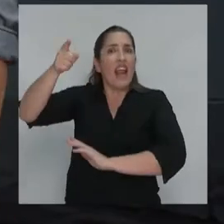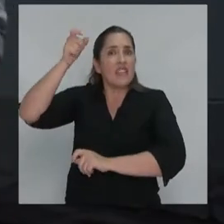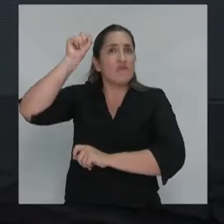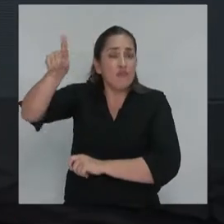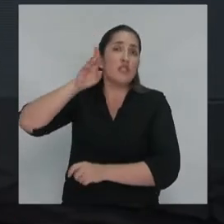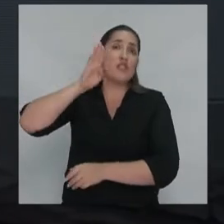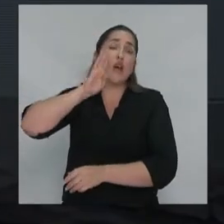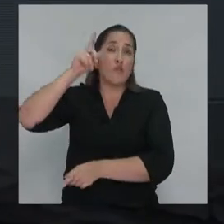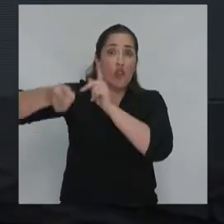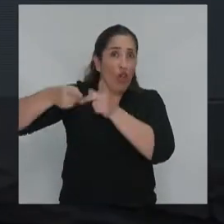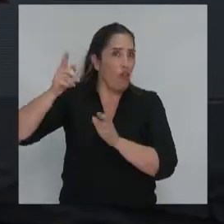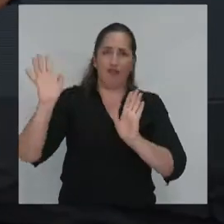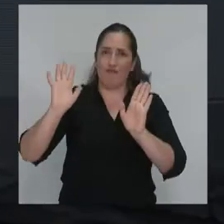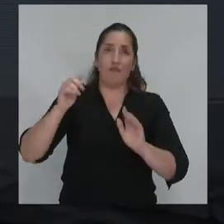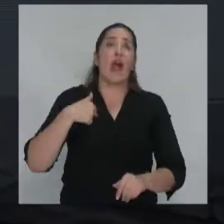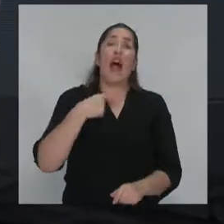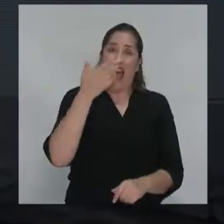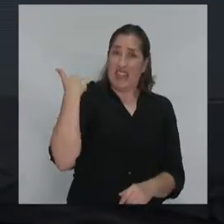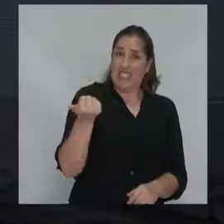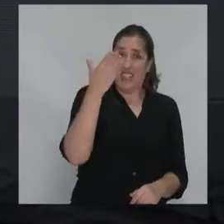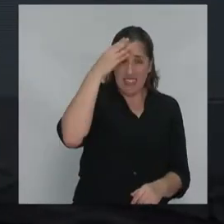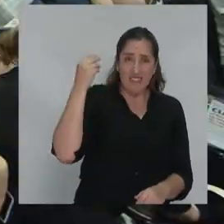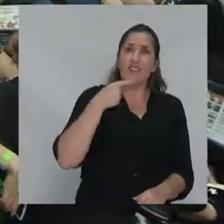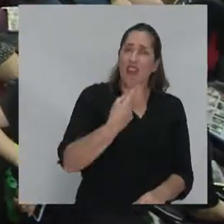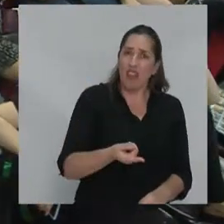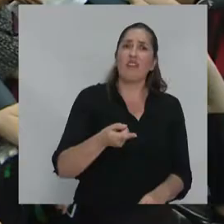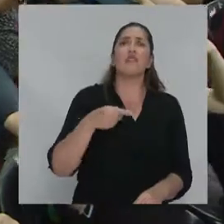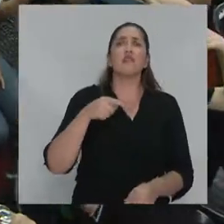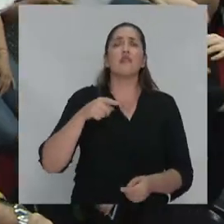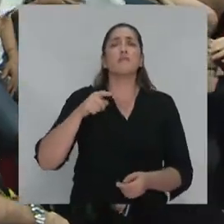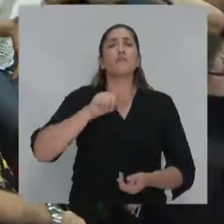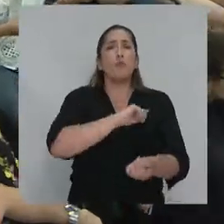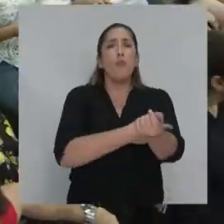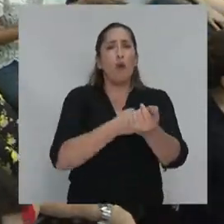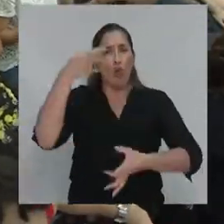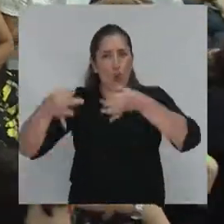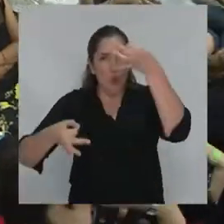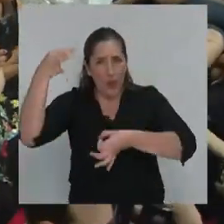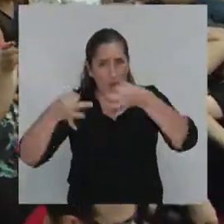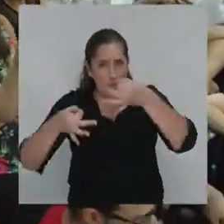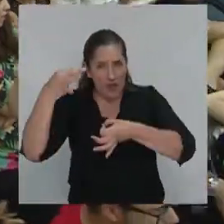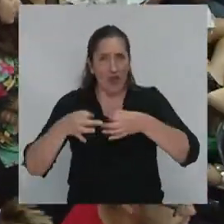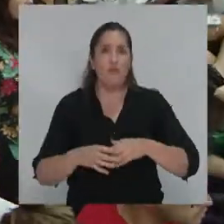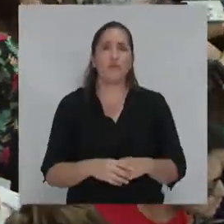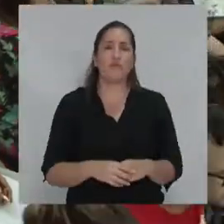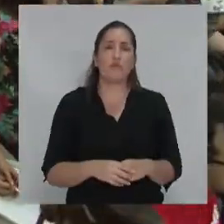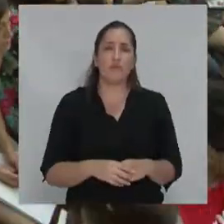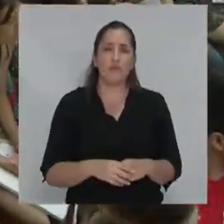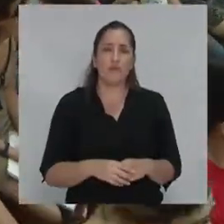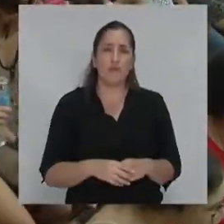judiciary in the United States, as hard as it is to pass legislation, a judge can throw it out. One judge.